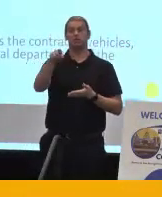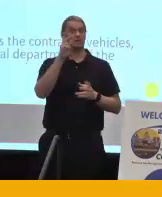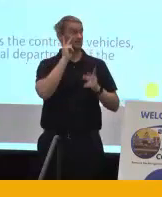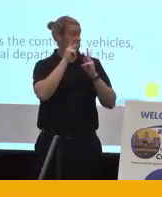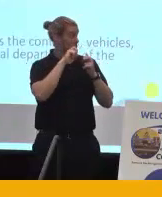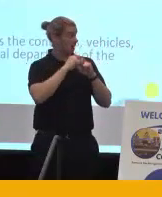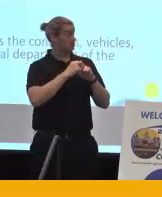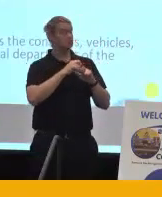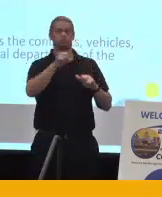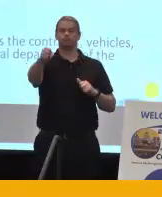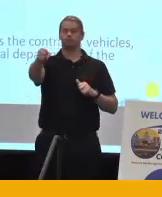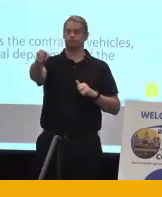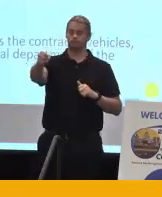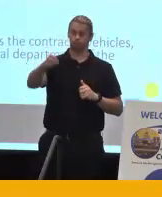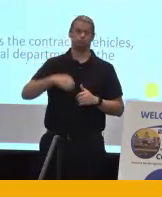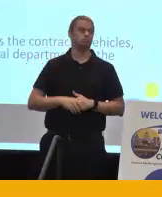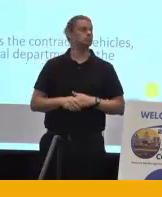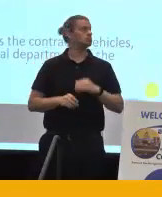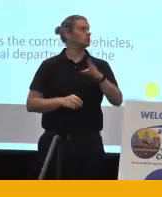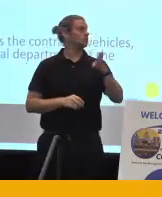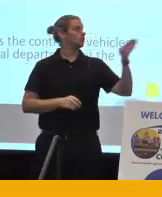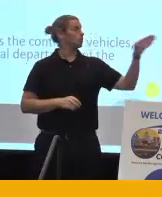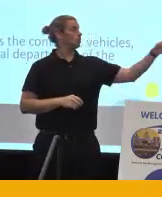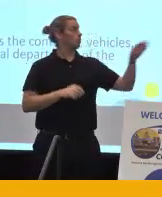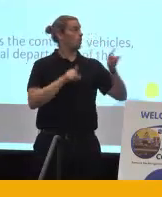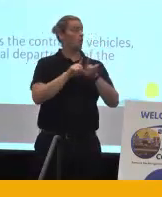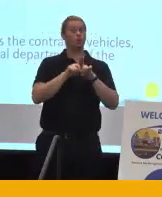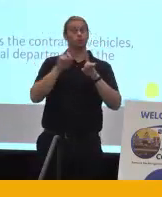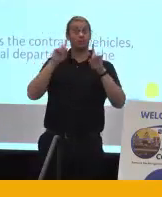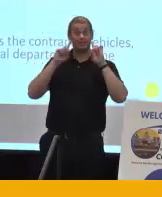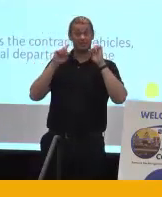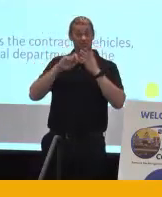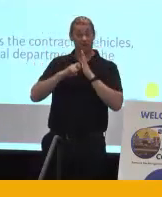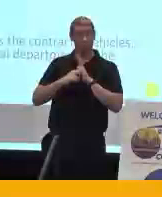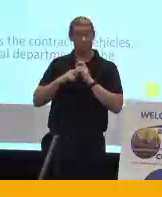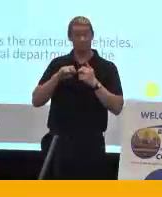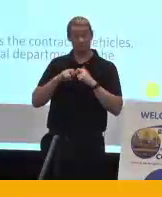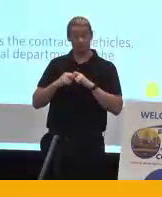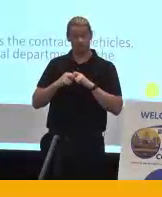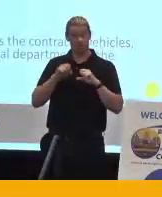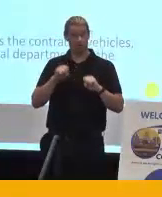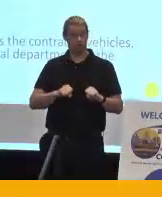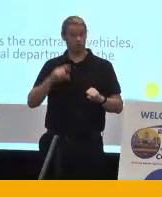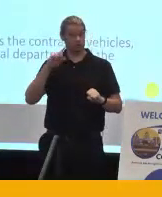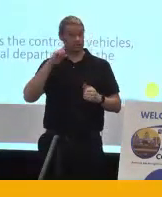She has some vision problems, right? She also has hearing problems. So can she hear it being read back to her?